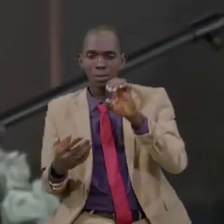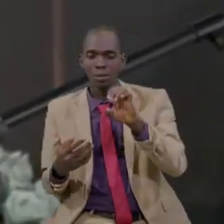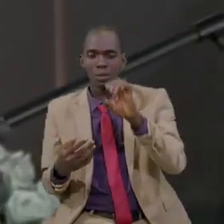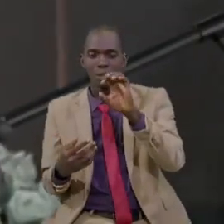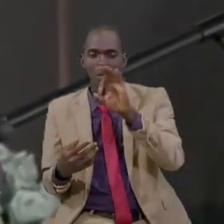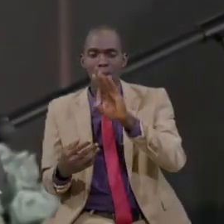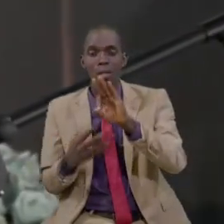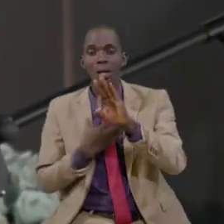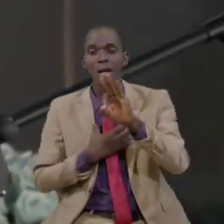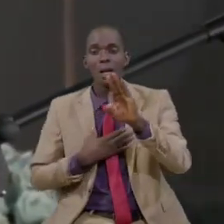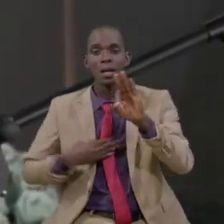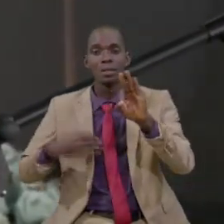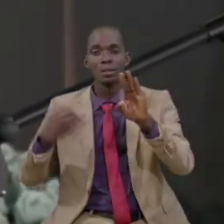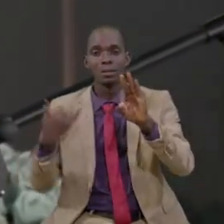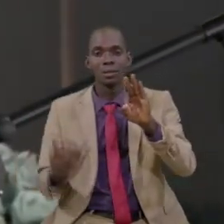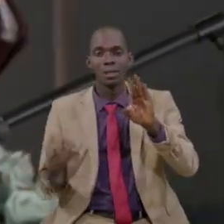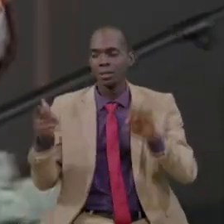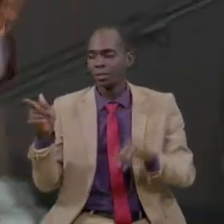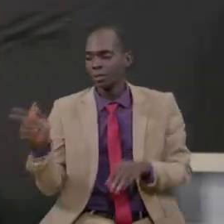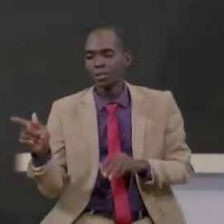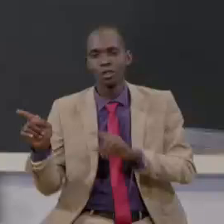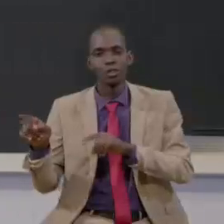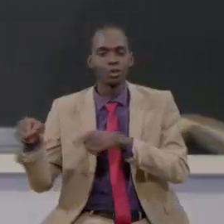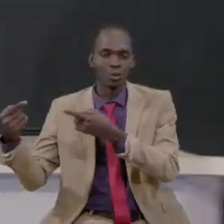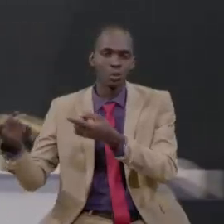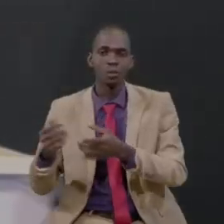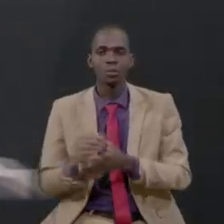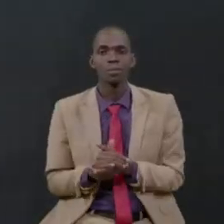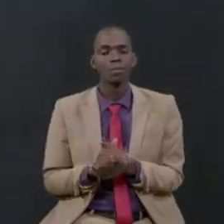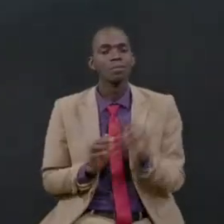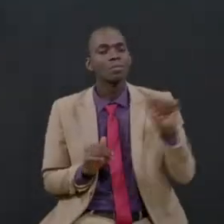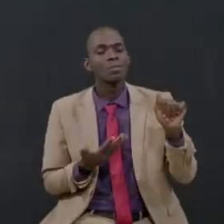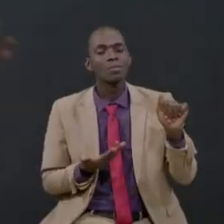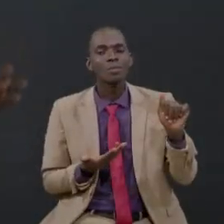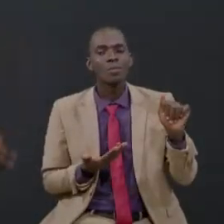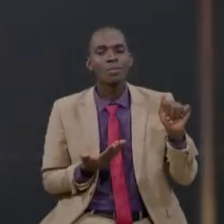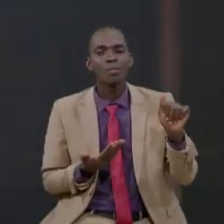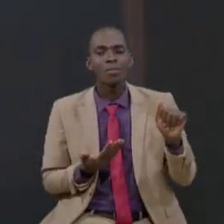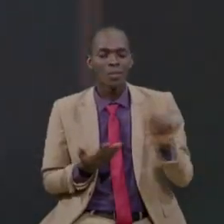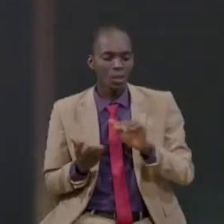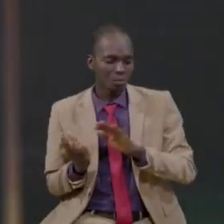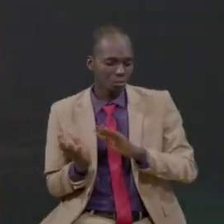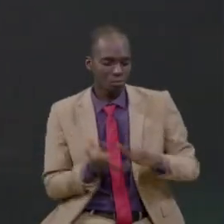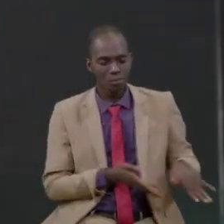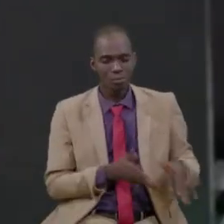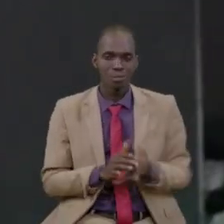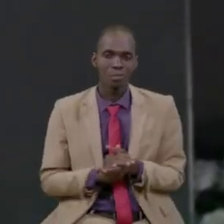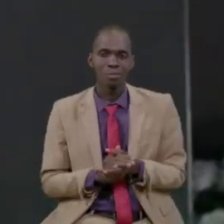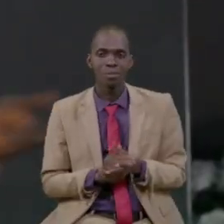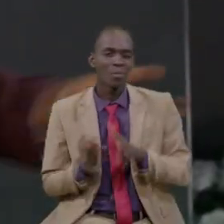come to G, go E. A, abandon. Abandon your past